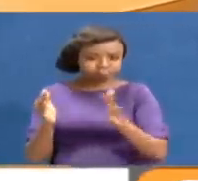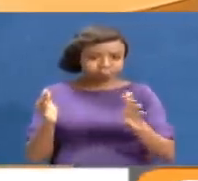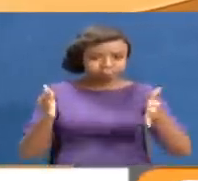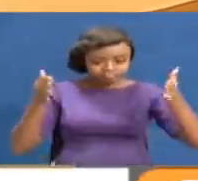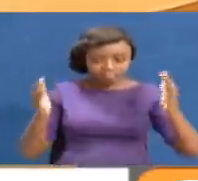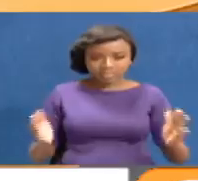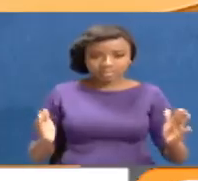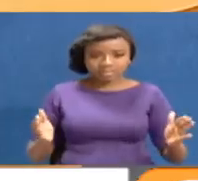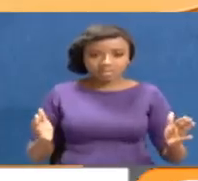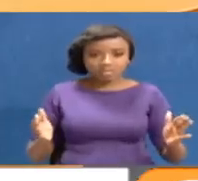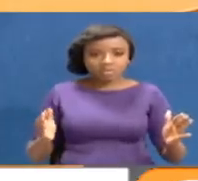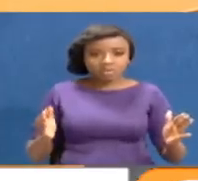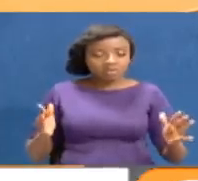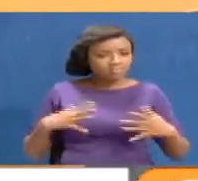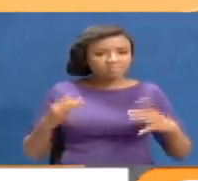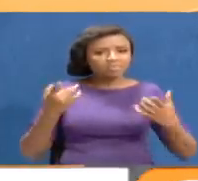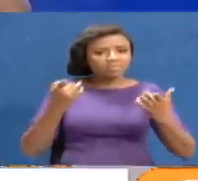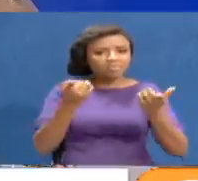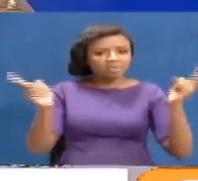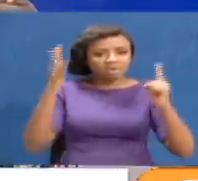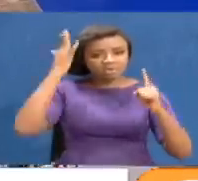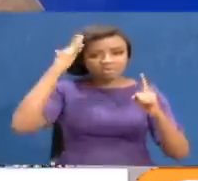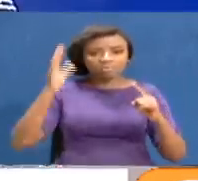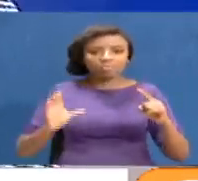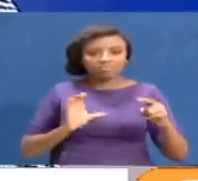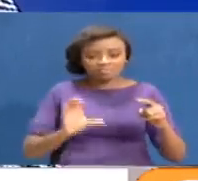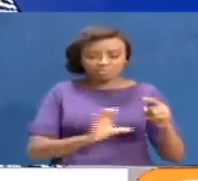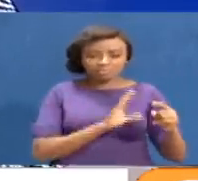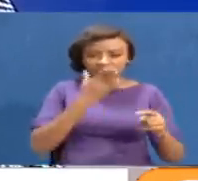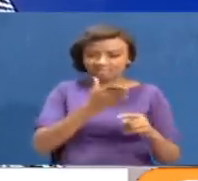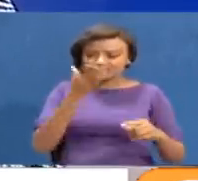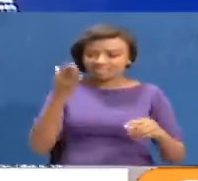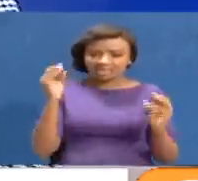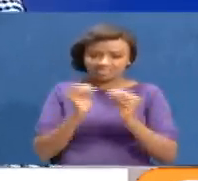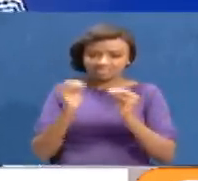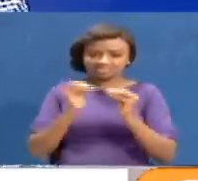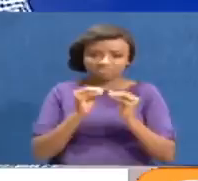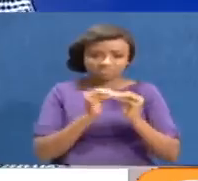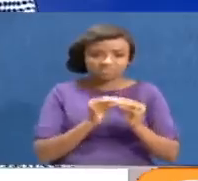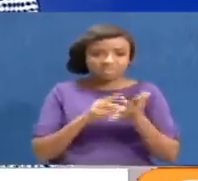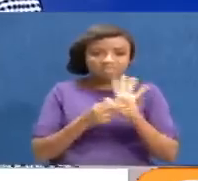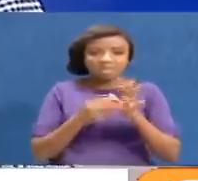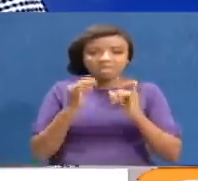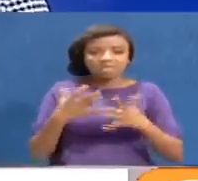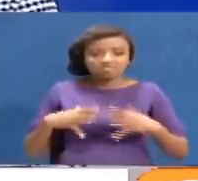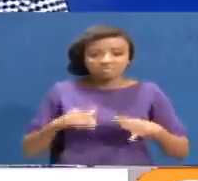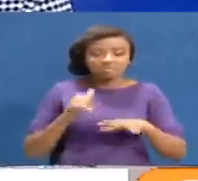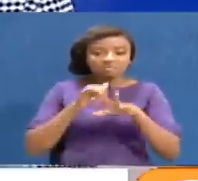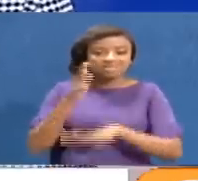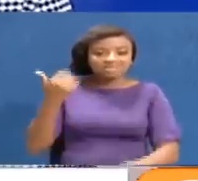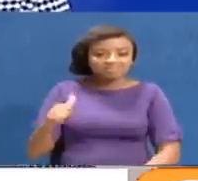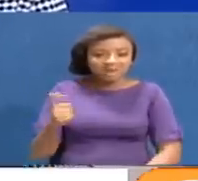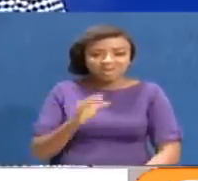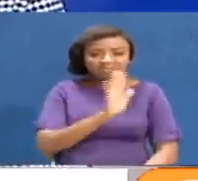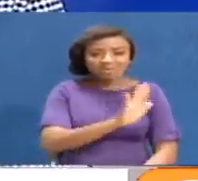everyone knew that the committee was meeting. If people did not send their memoranda then,